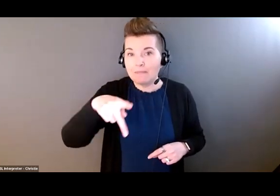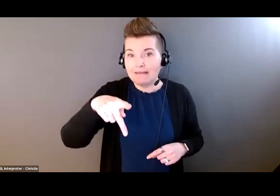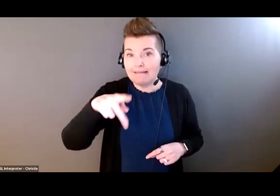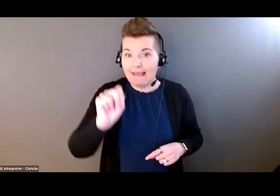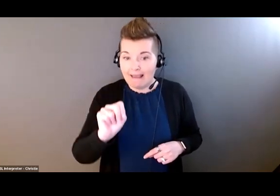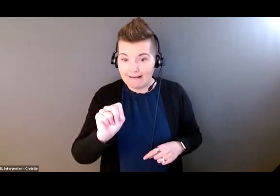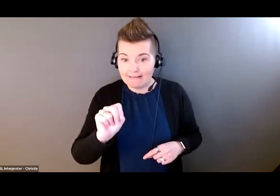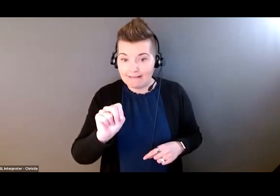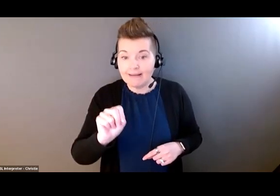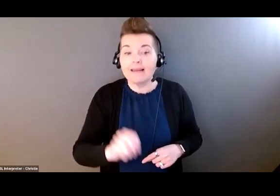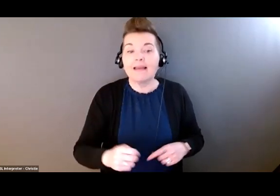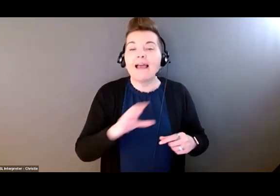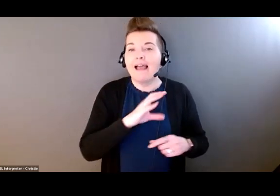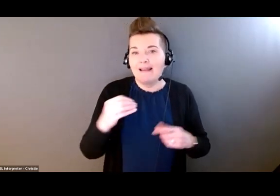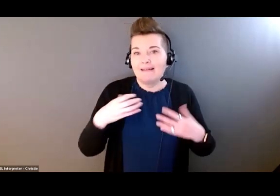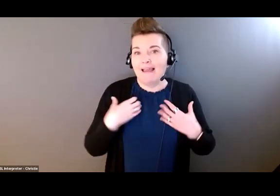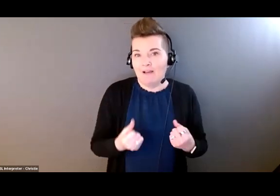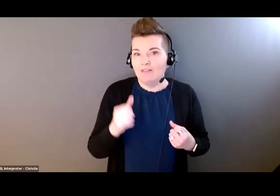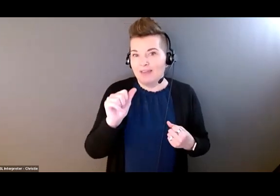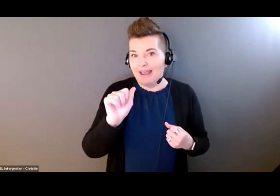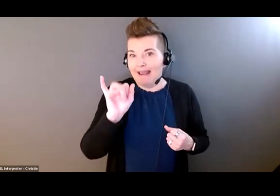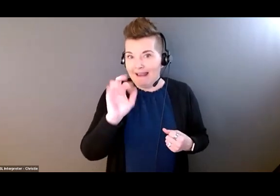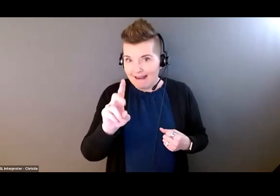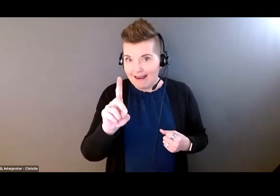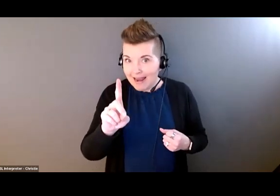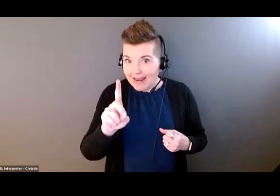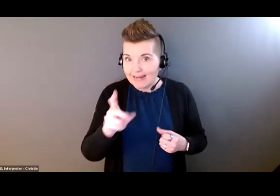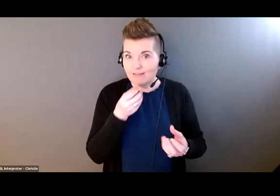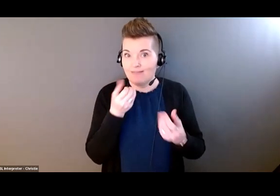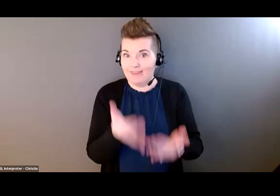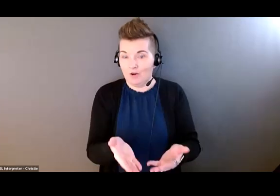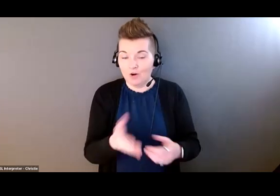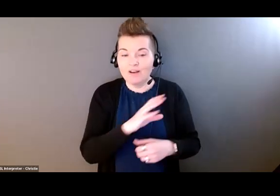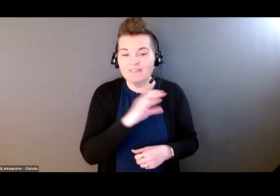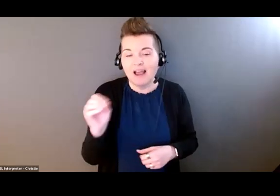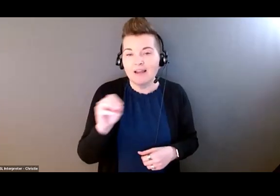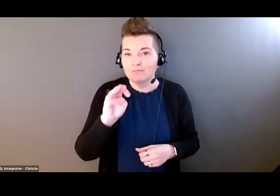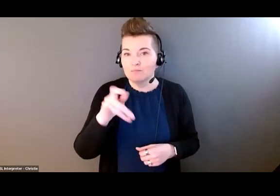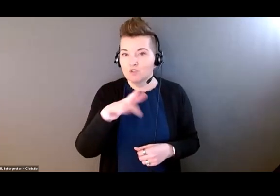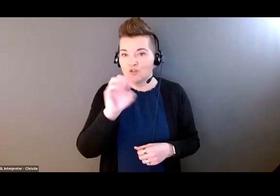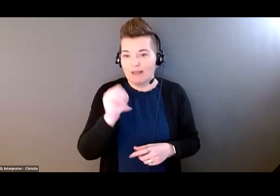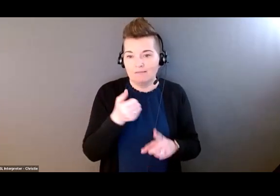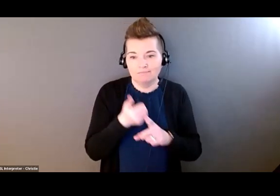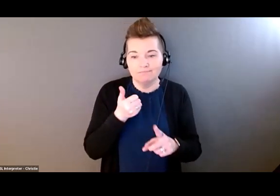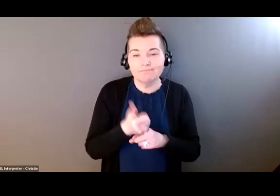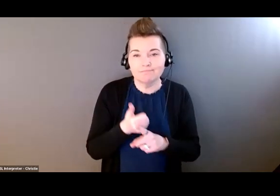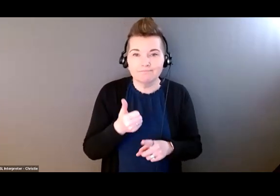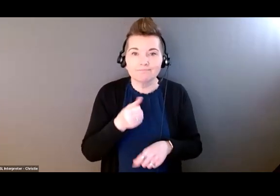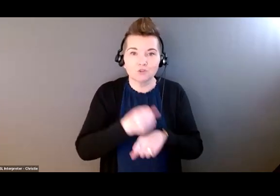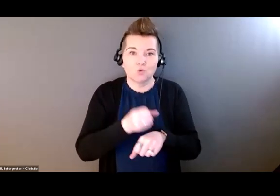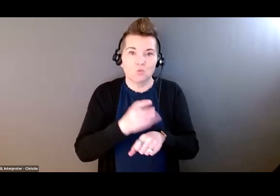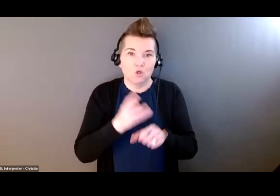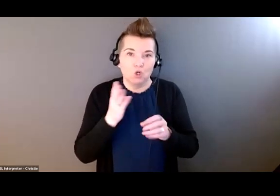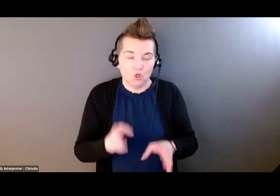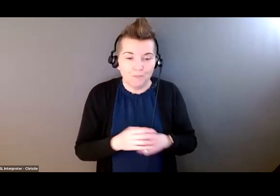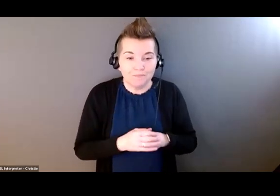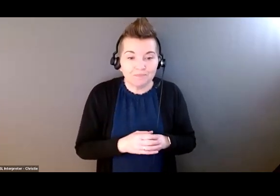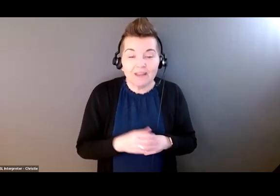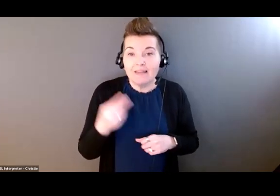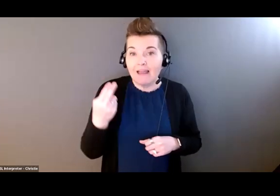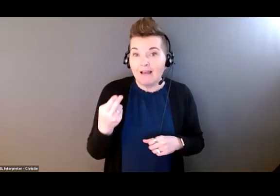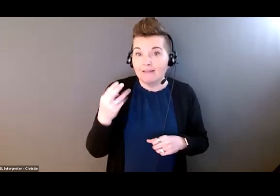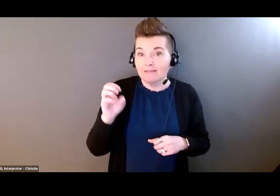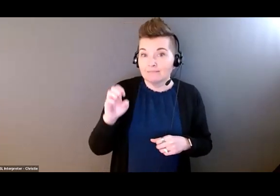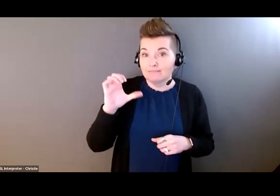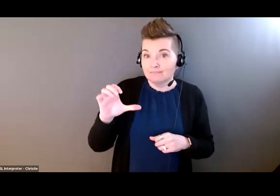24/7 team of an LPN and a healthcare aide around the clock, and then we have Michelle as our social worker. So